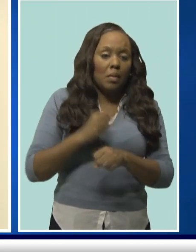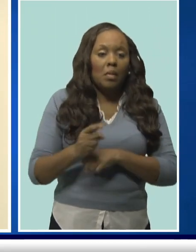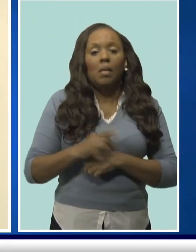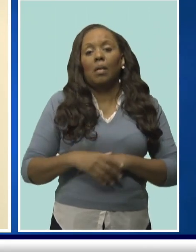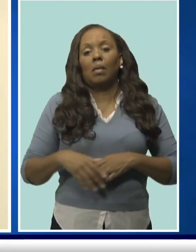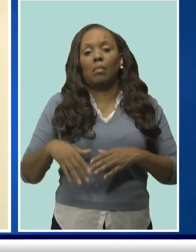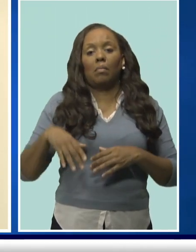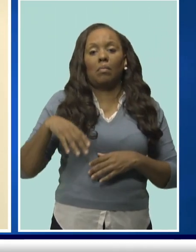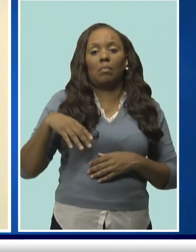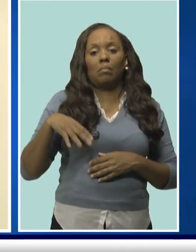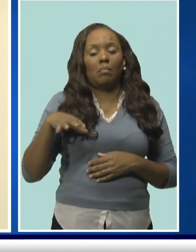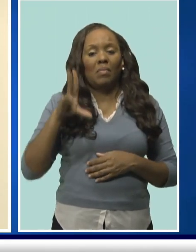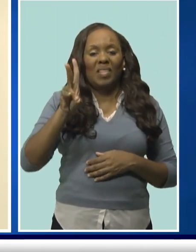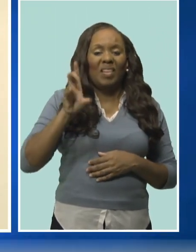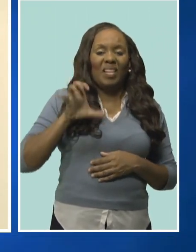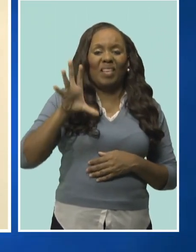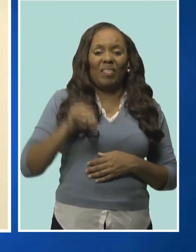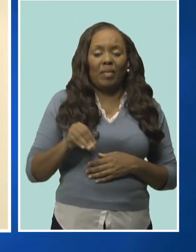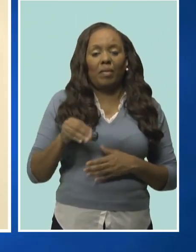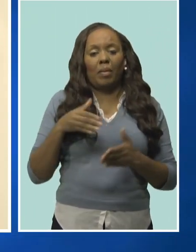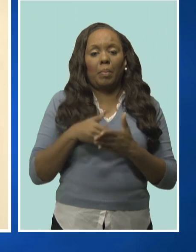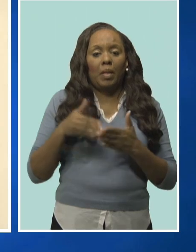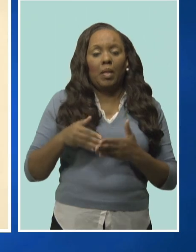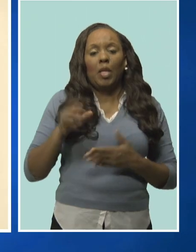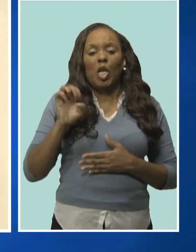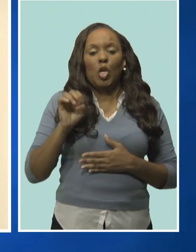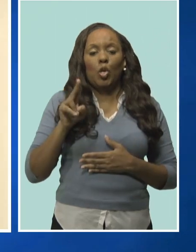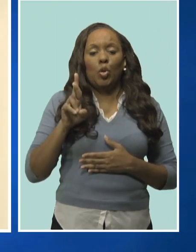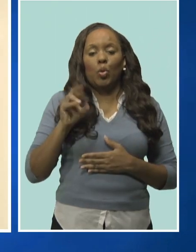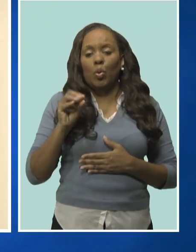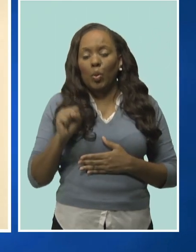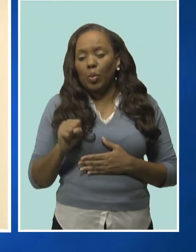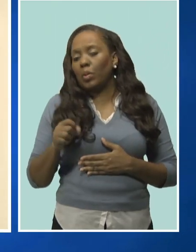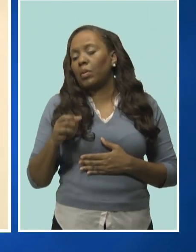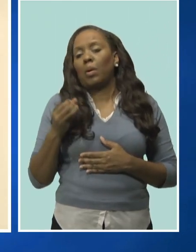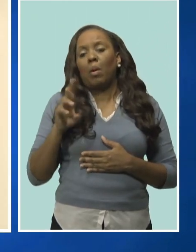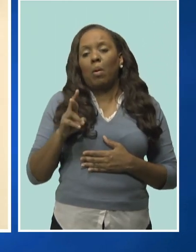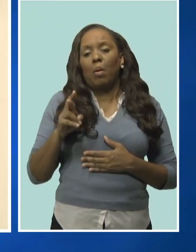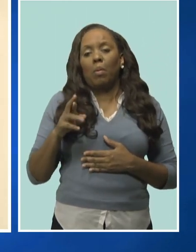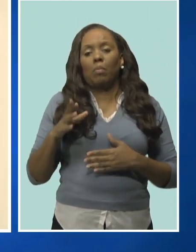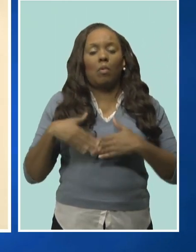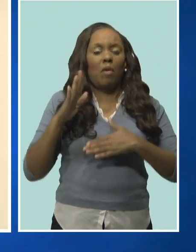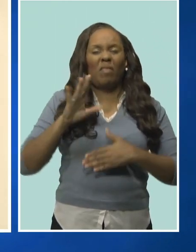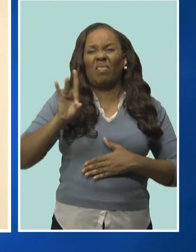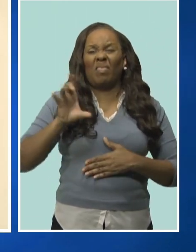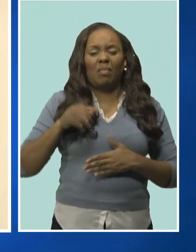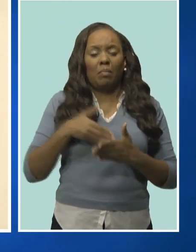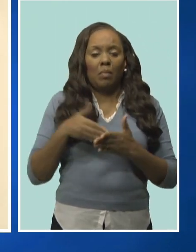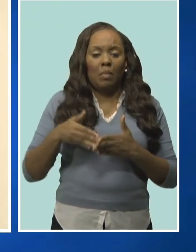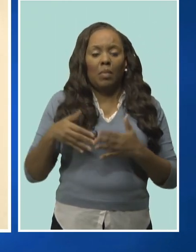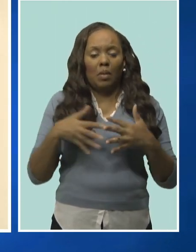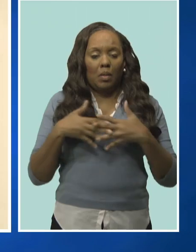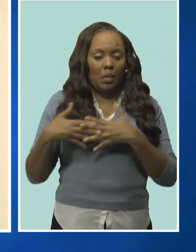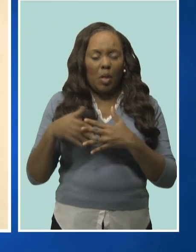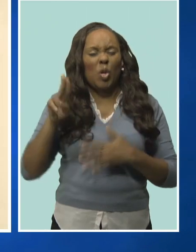750 million euros or about 800 million US dollars. Those large companies are required, according to the